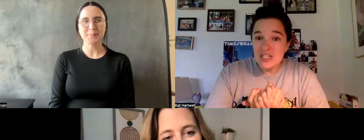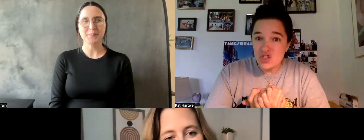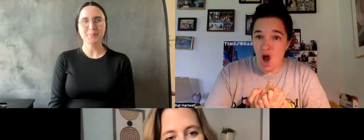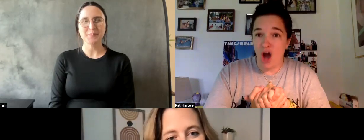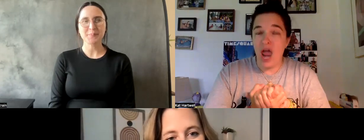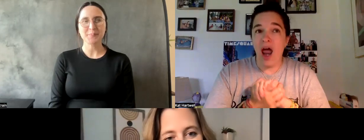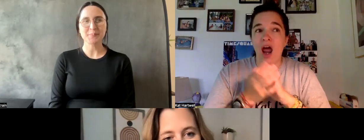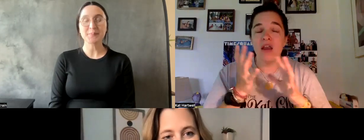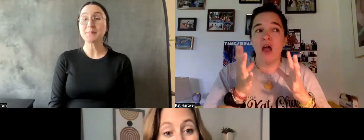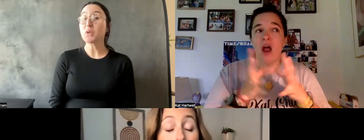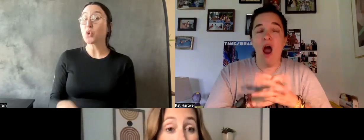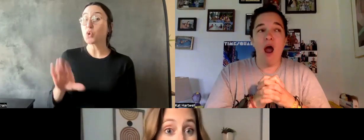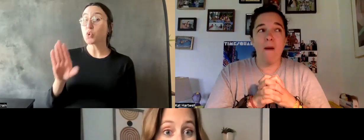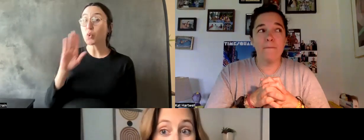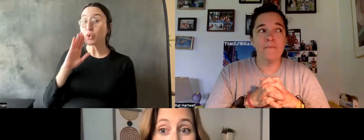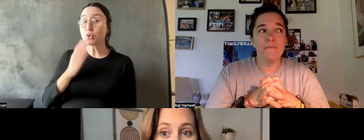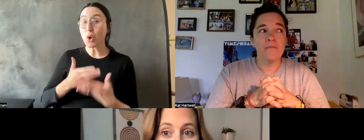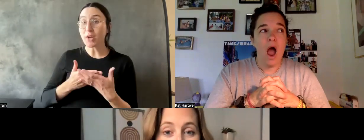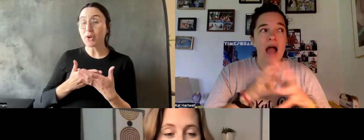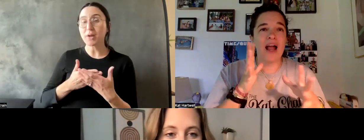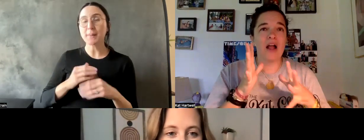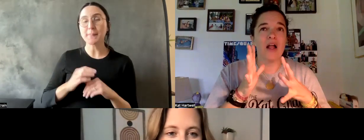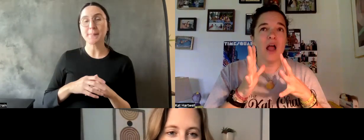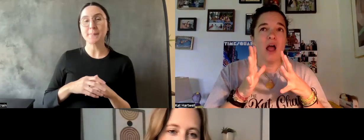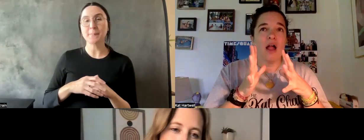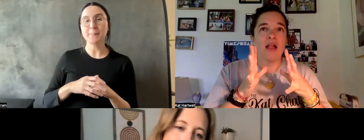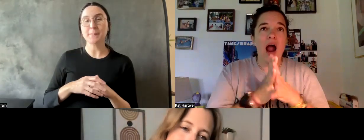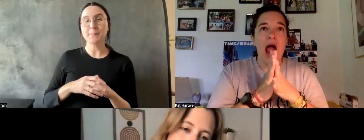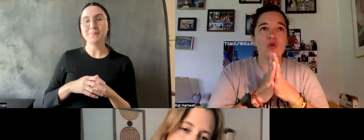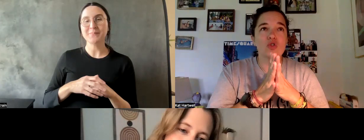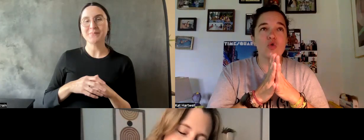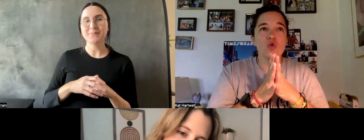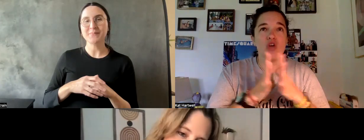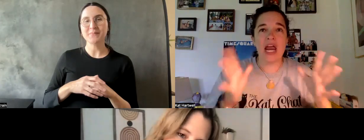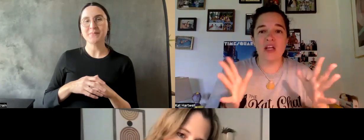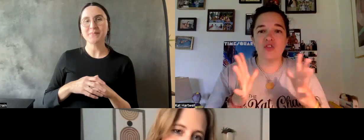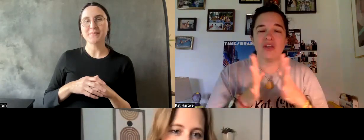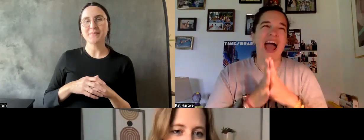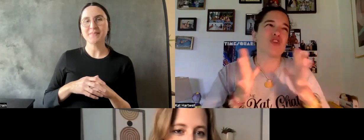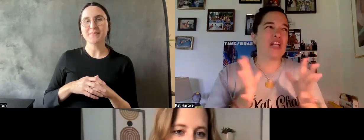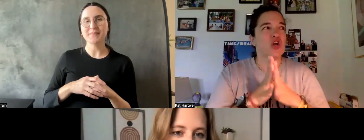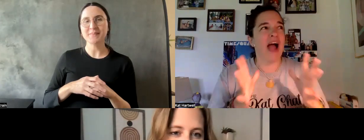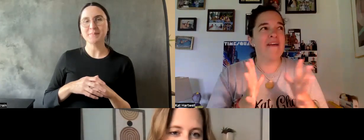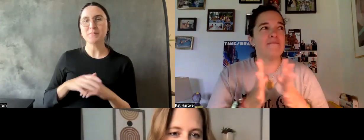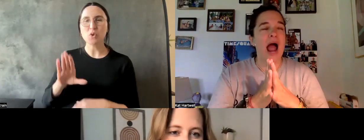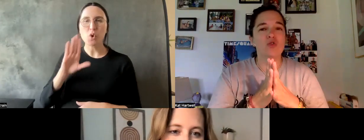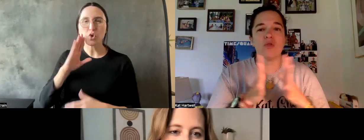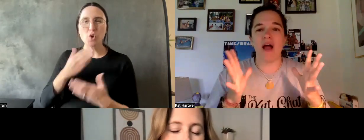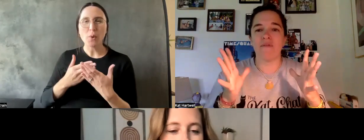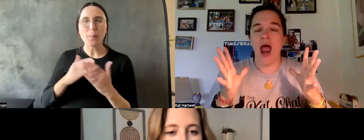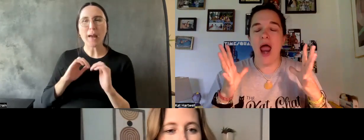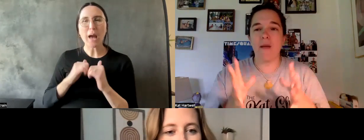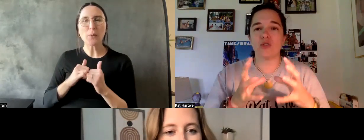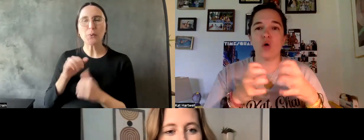special needs daughter and like how to not change your life, but how